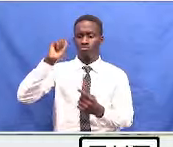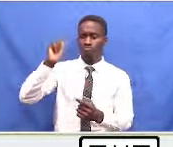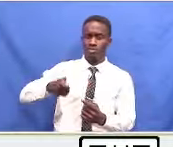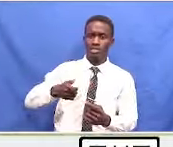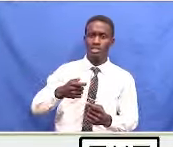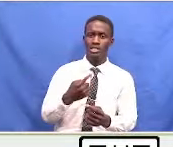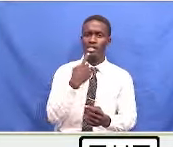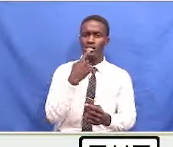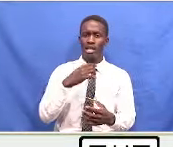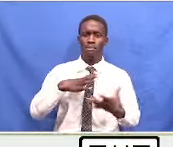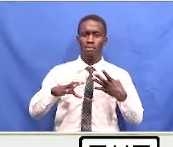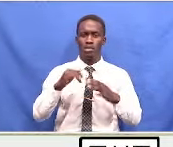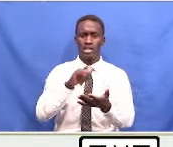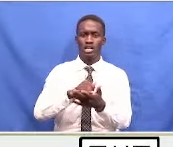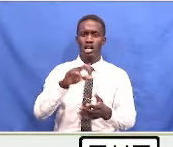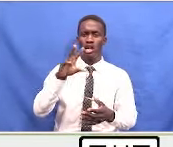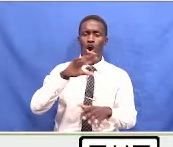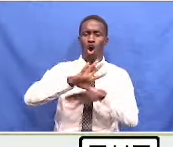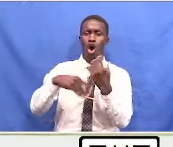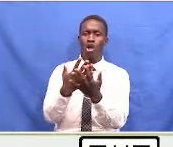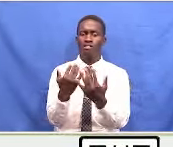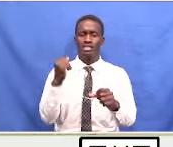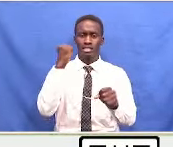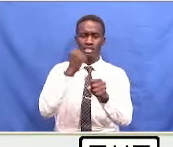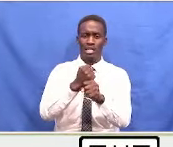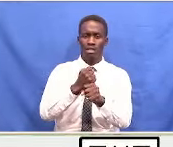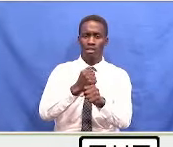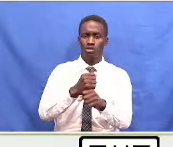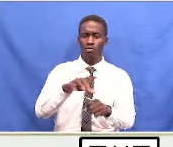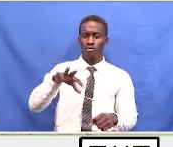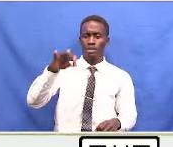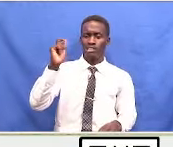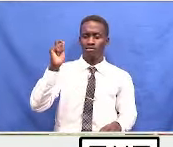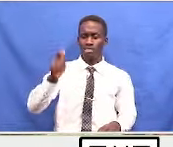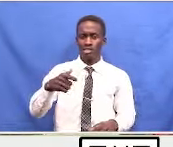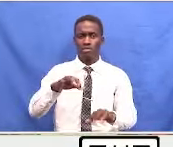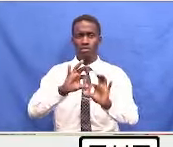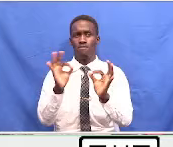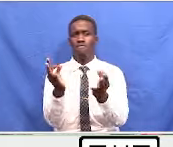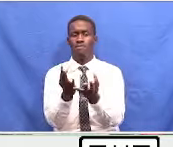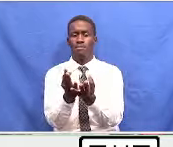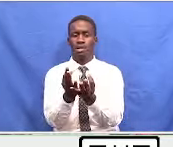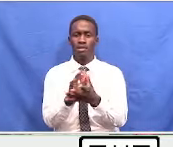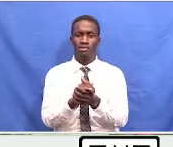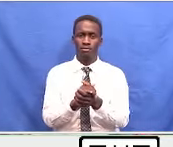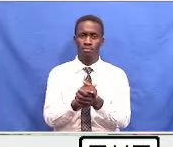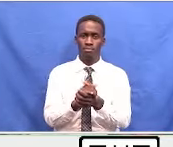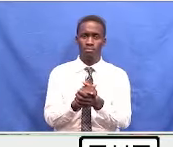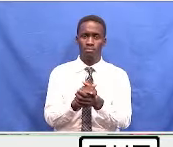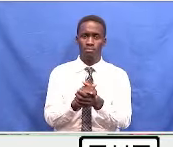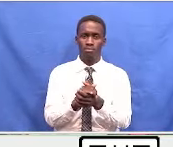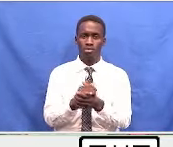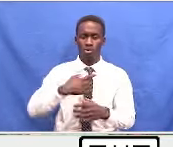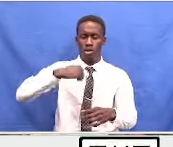no stone will be left unturned in the pursuit of justice for Wanjiku and her family. We are doing all that is in